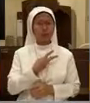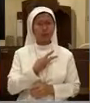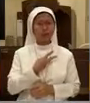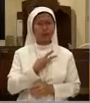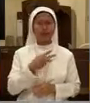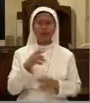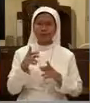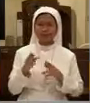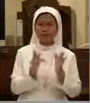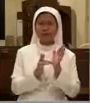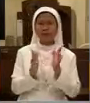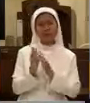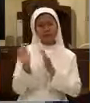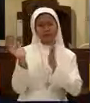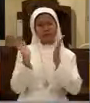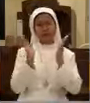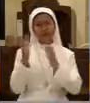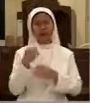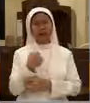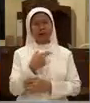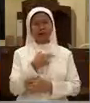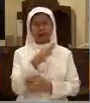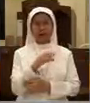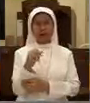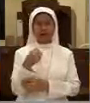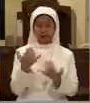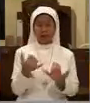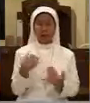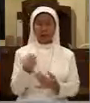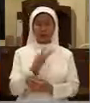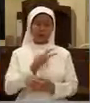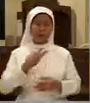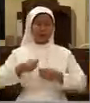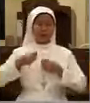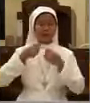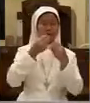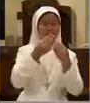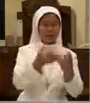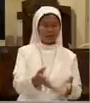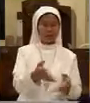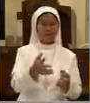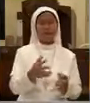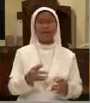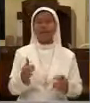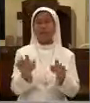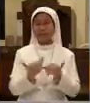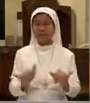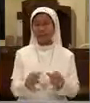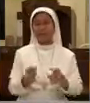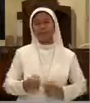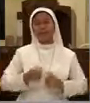his service. And then we give it also as a gift to others.